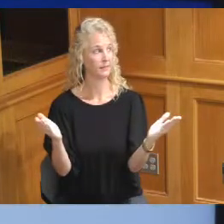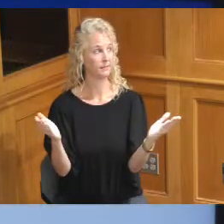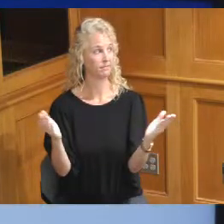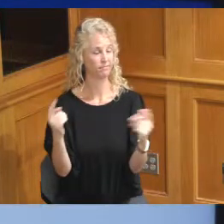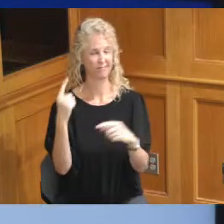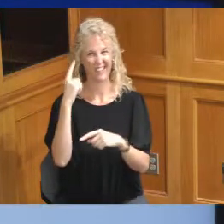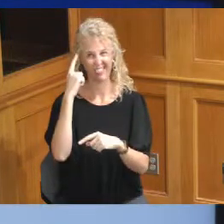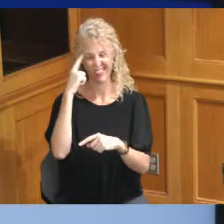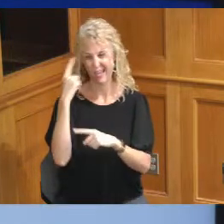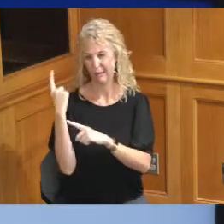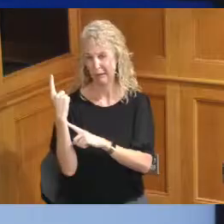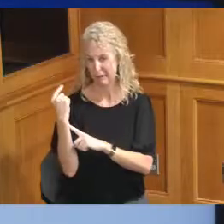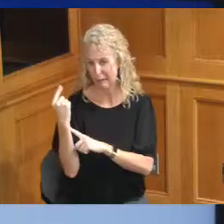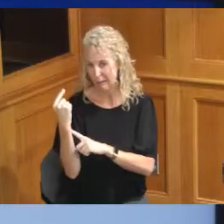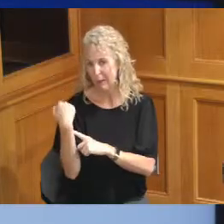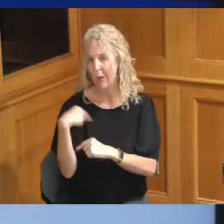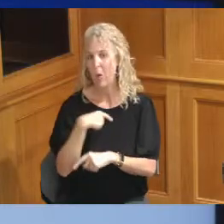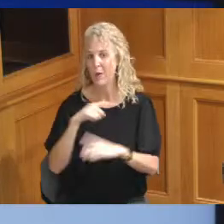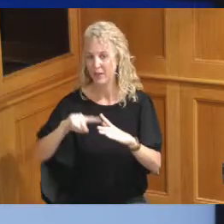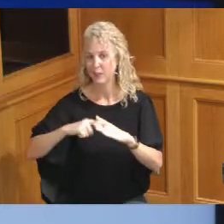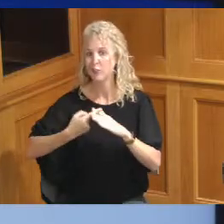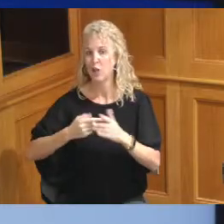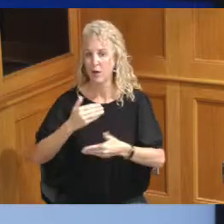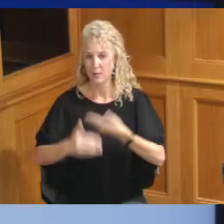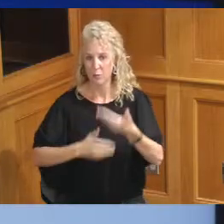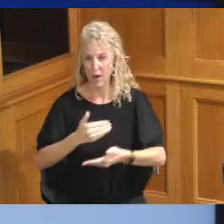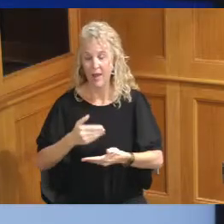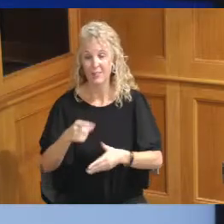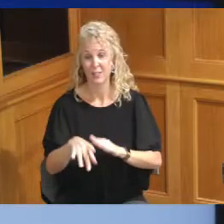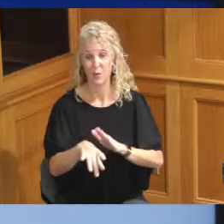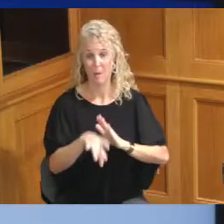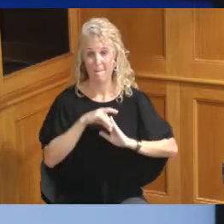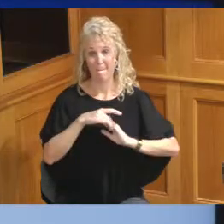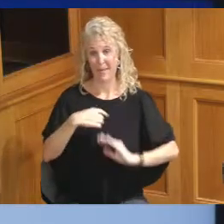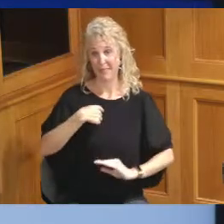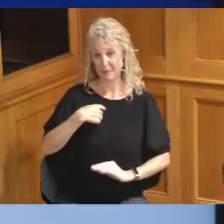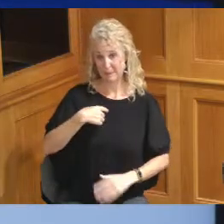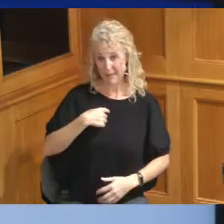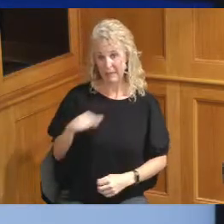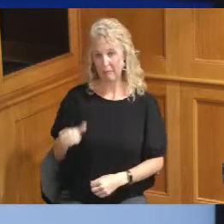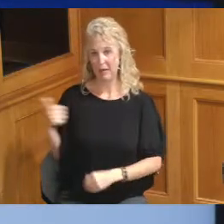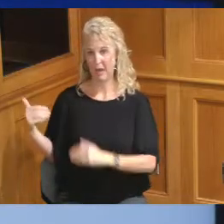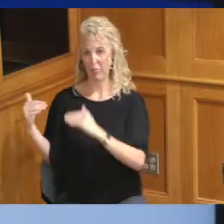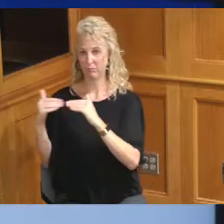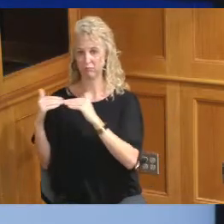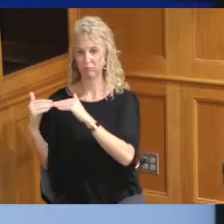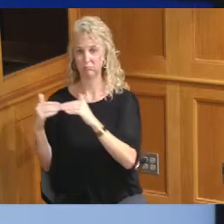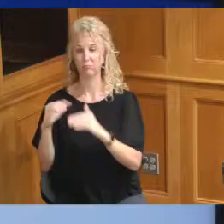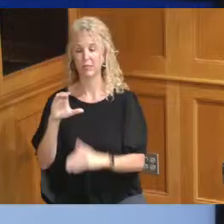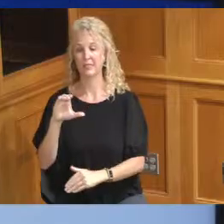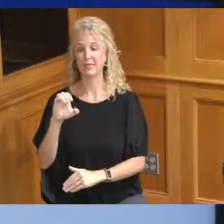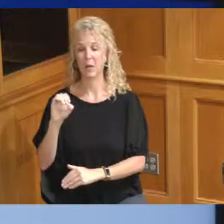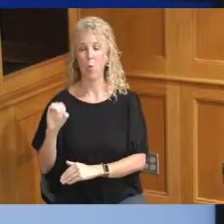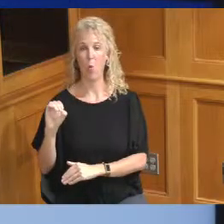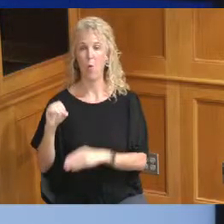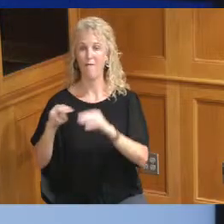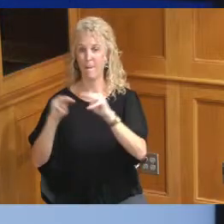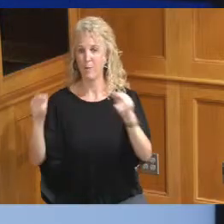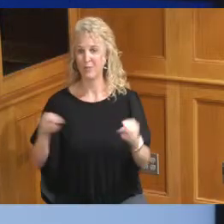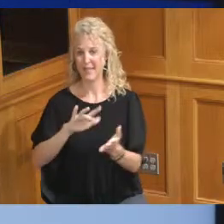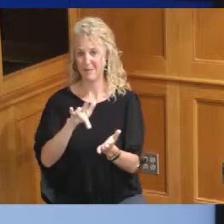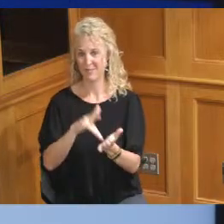a year ago to start this process, and you named myself and Elizabeth Pierce, the CEO of the Museum Center, co-chairs of this